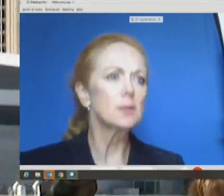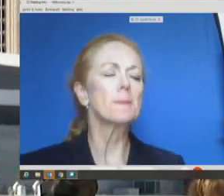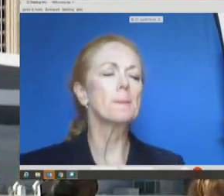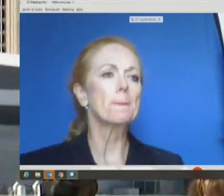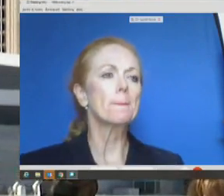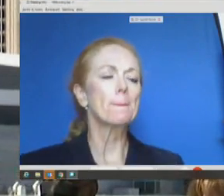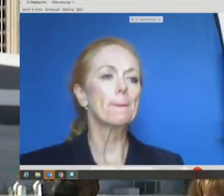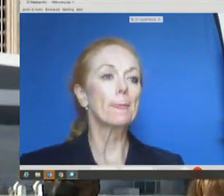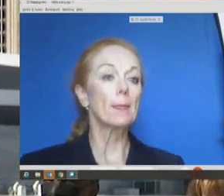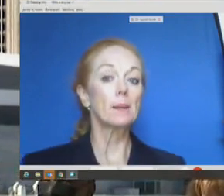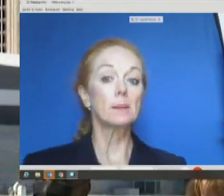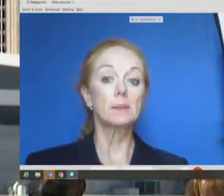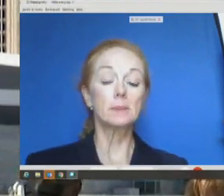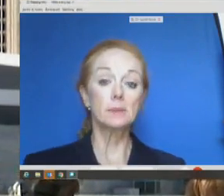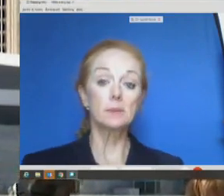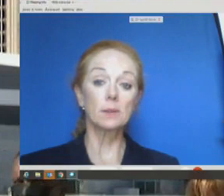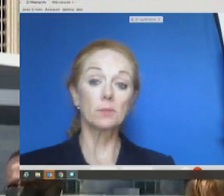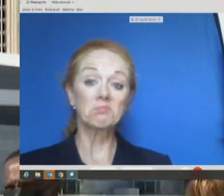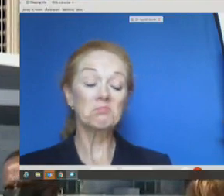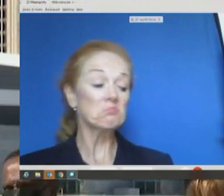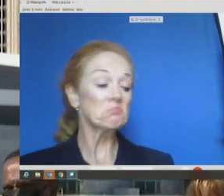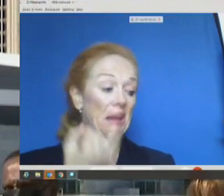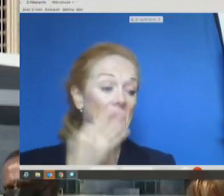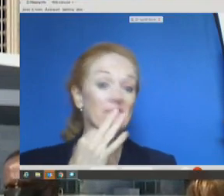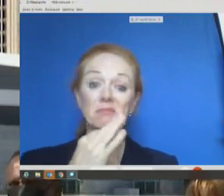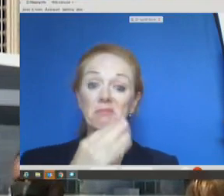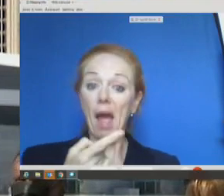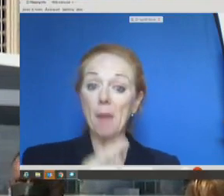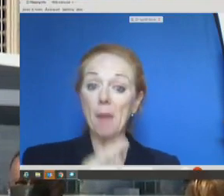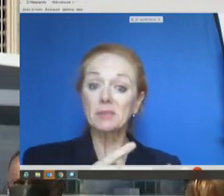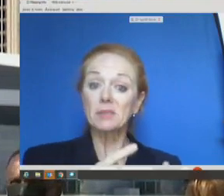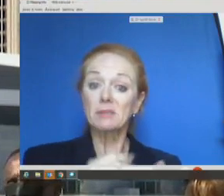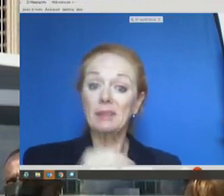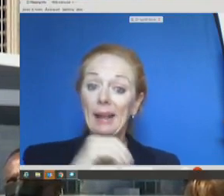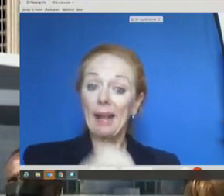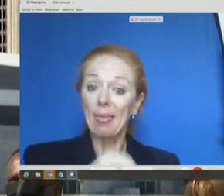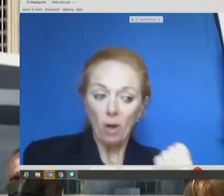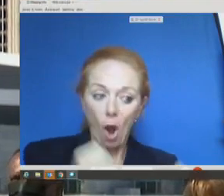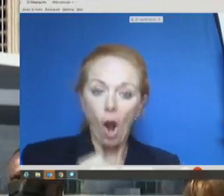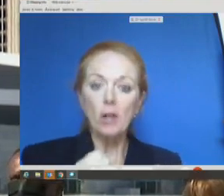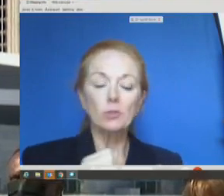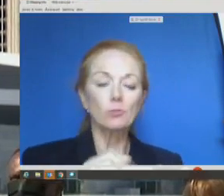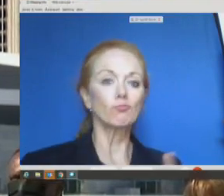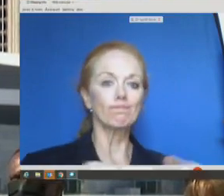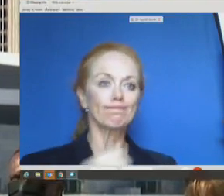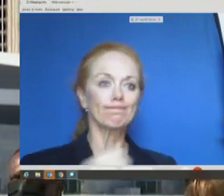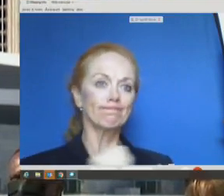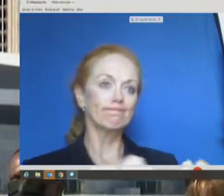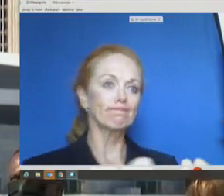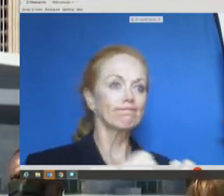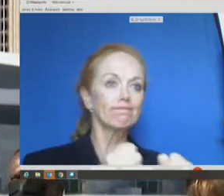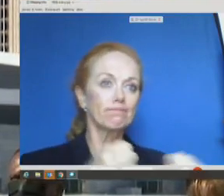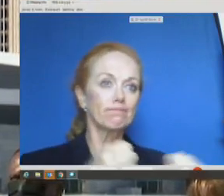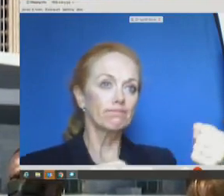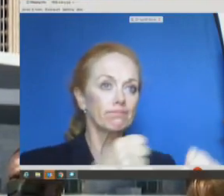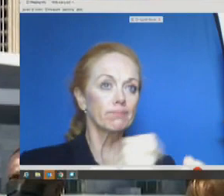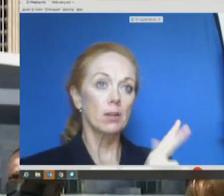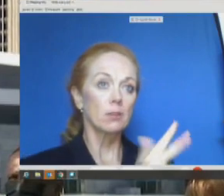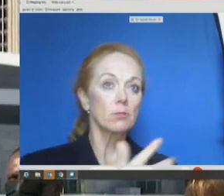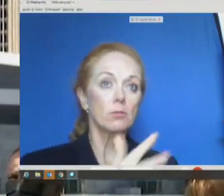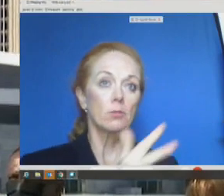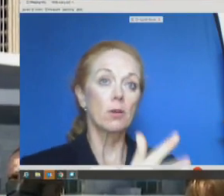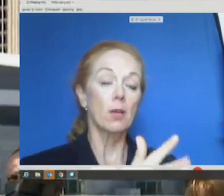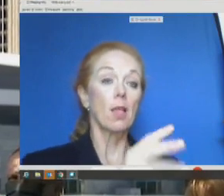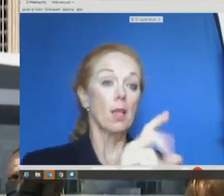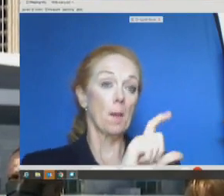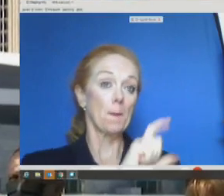about the policy of continuous monitoring, and that's pretty clear. It can be either in person,